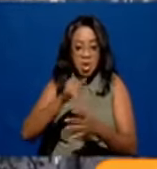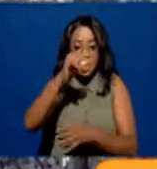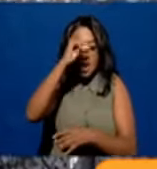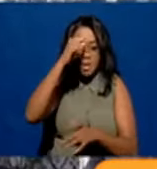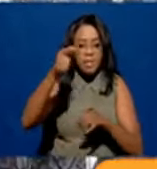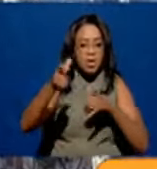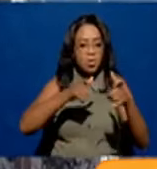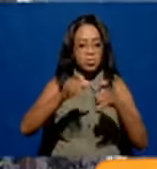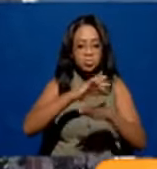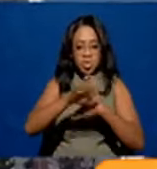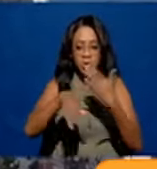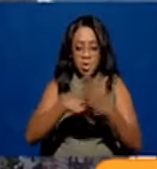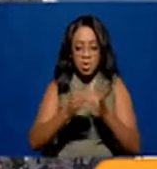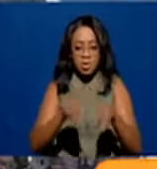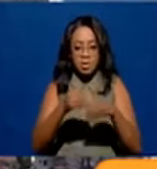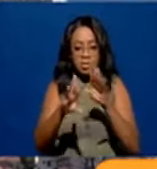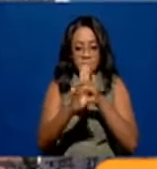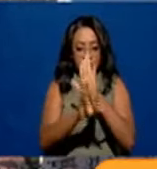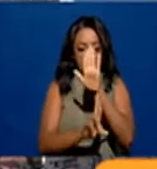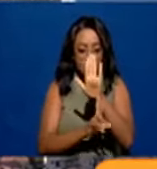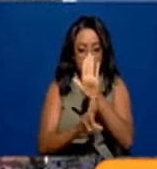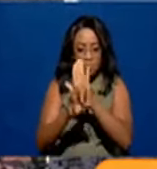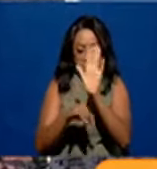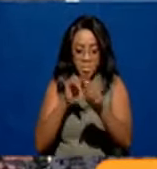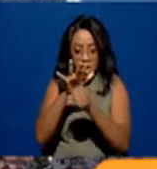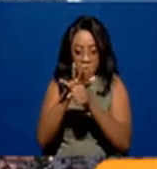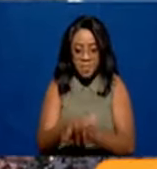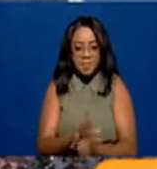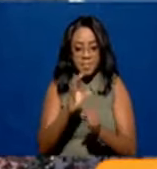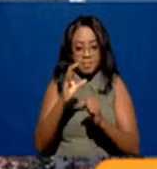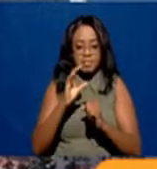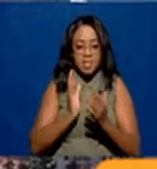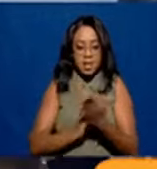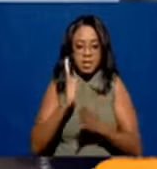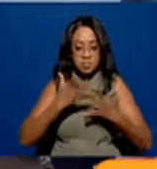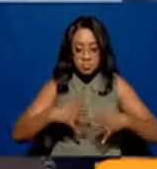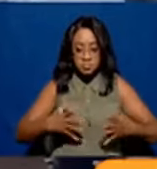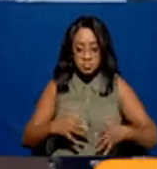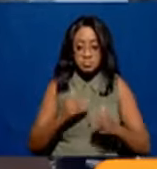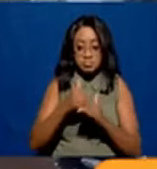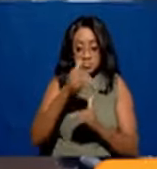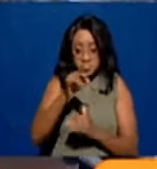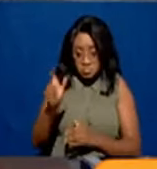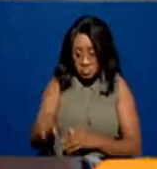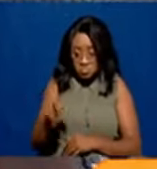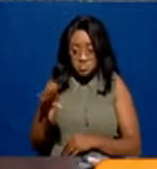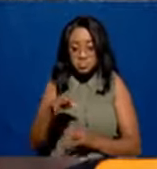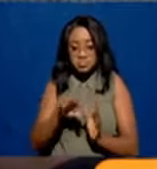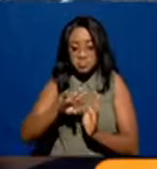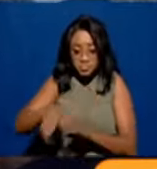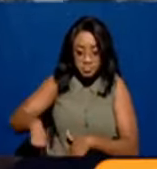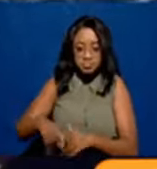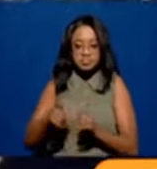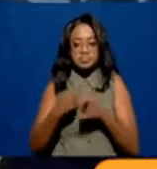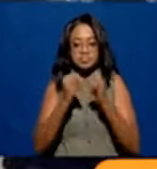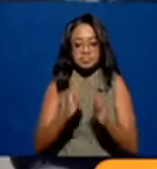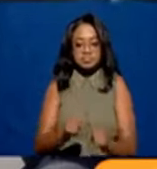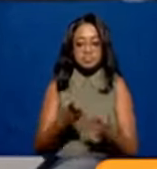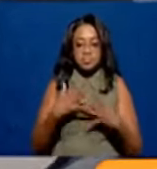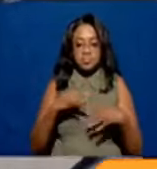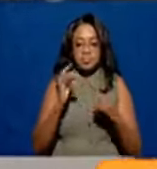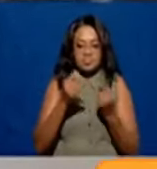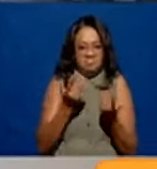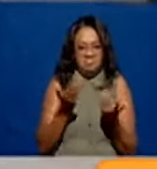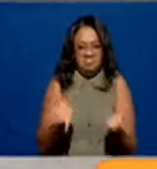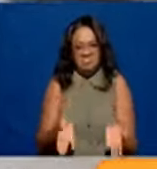sectors, imposing rules on civil rights. With the passing of the dictator, a new era dawned, giving rise to the